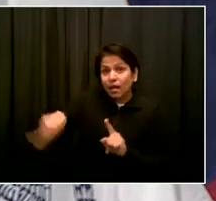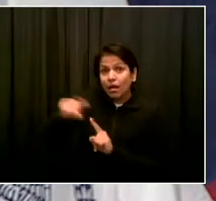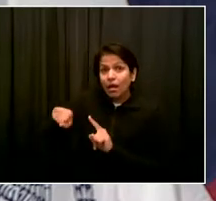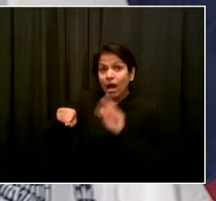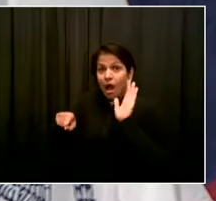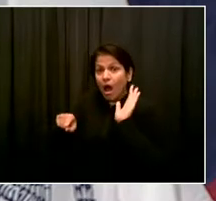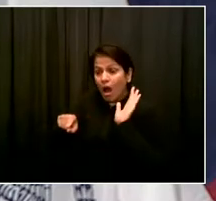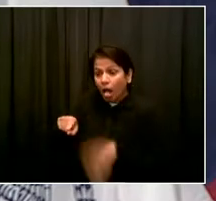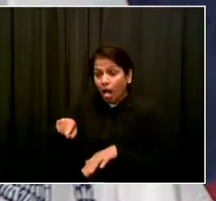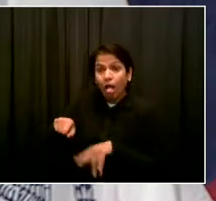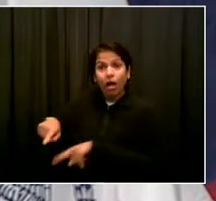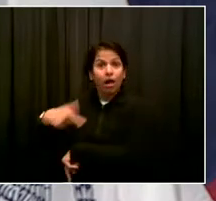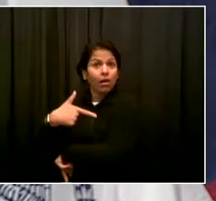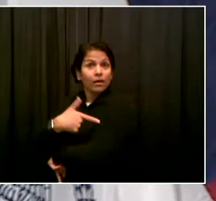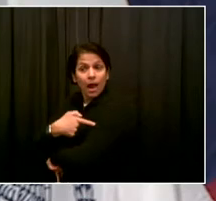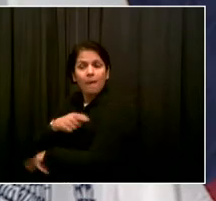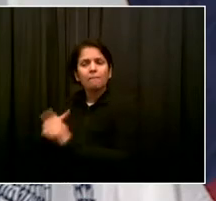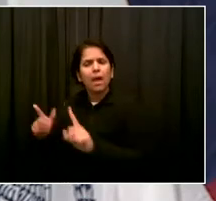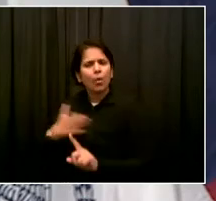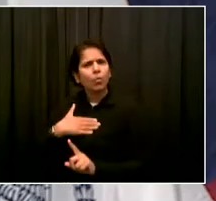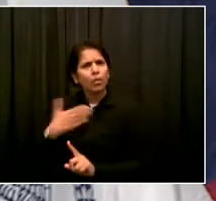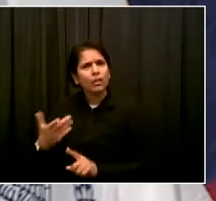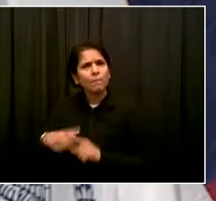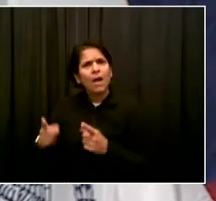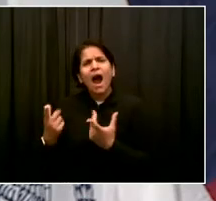And that's how we're going to move people. Go ahead, Juan Manuel.